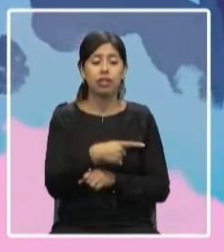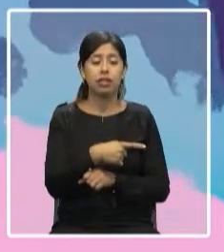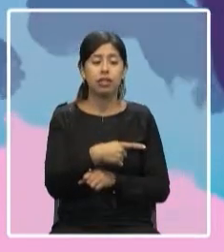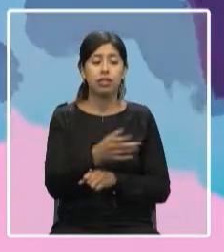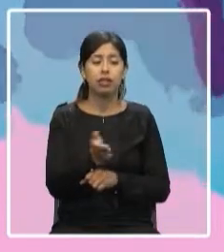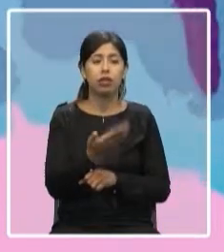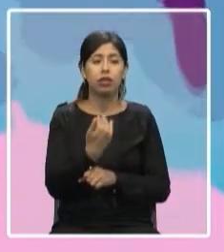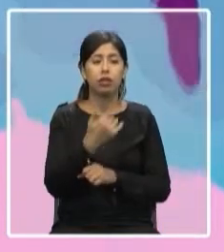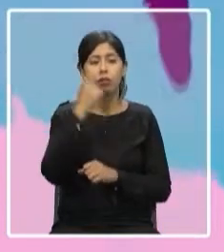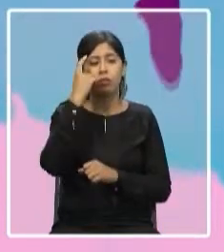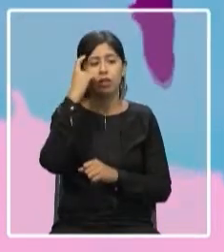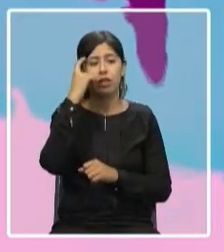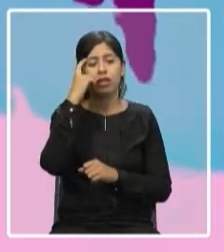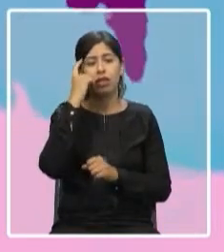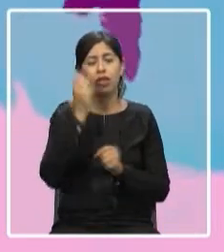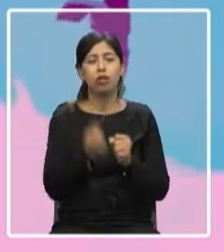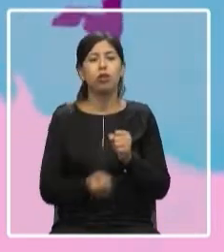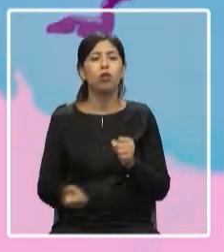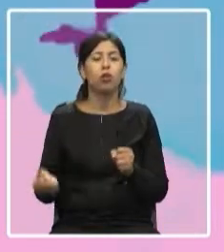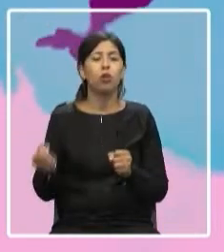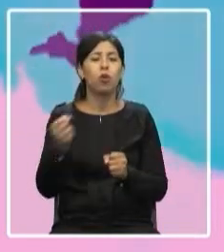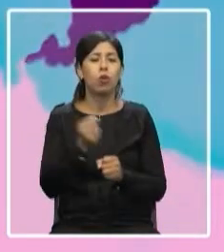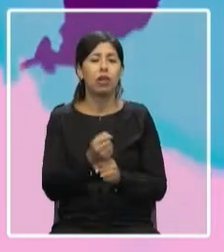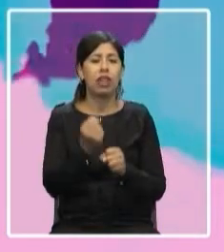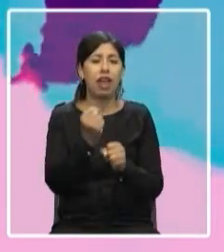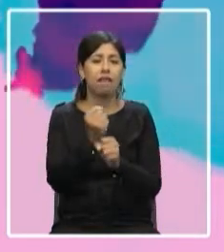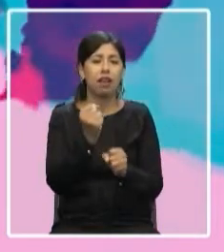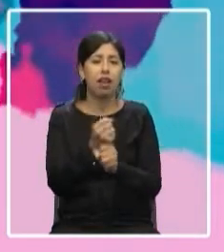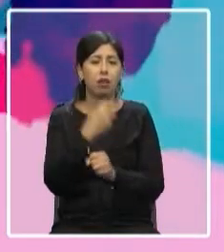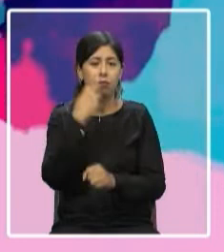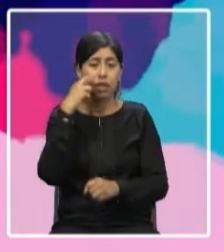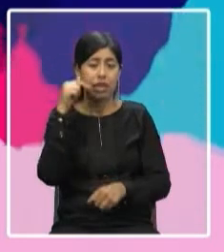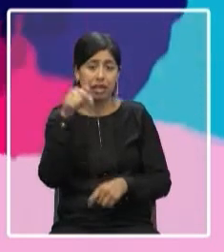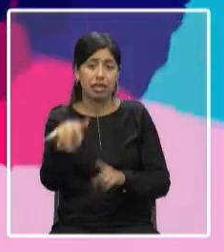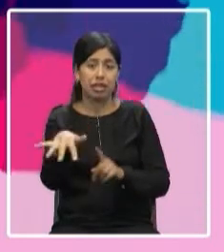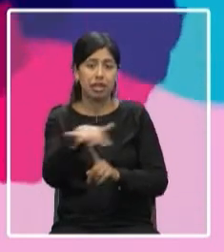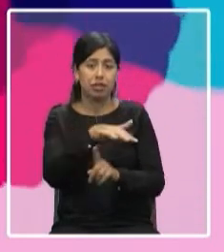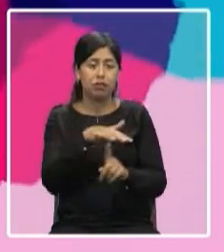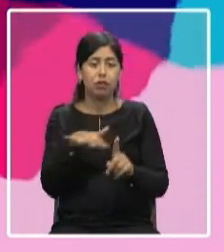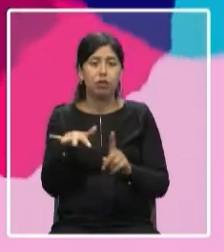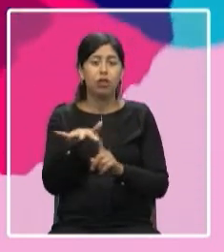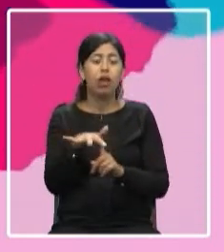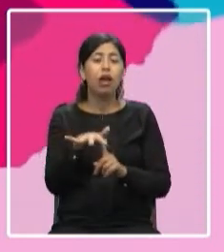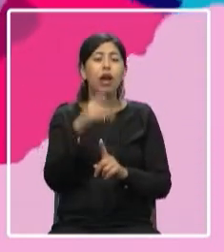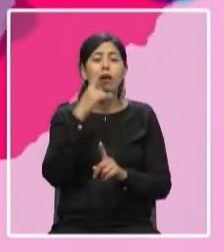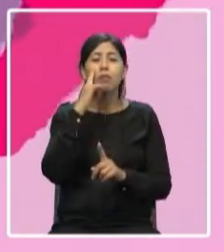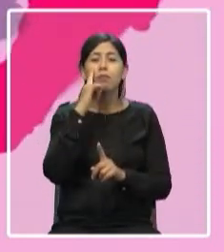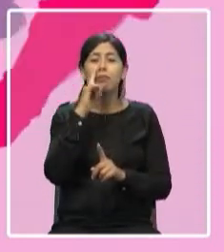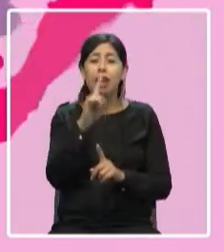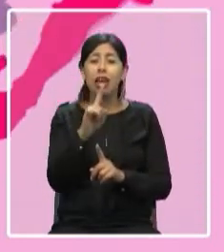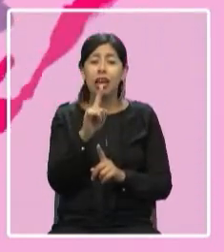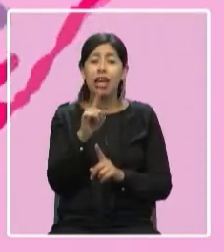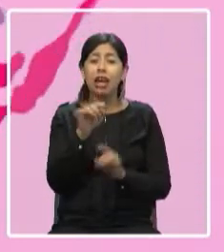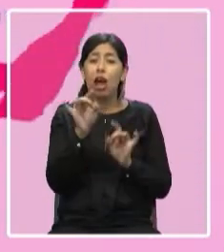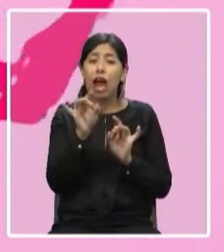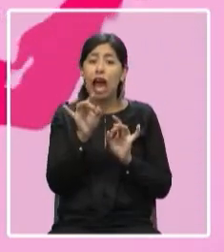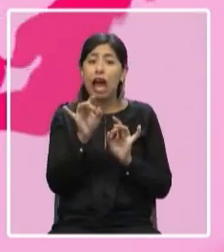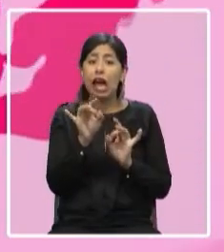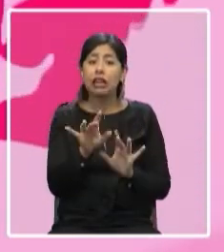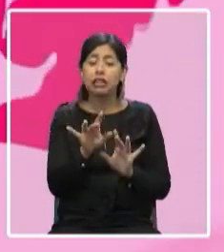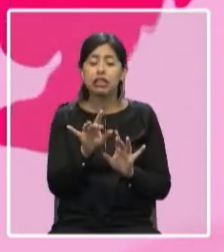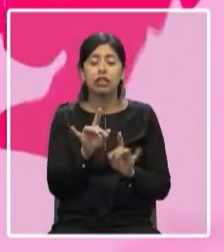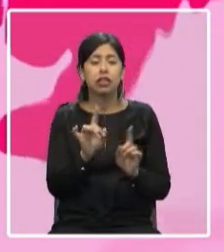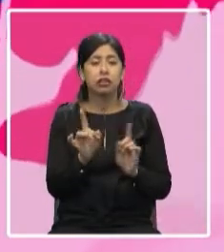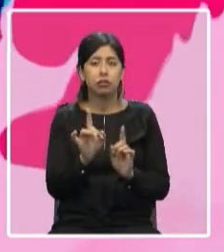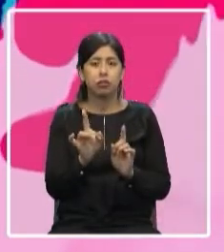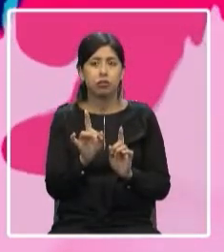do that. That's absolutely the case. But they don't exclusively do that. They also augment us. So think if you're